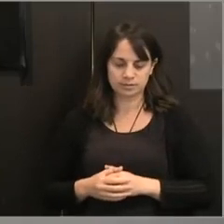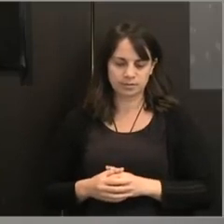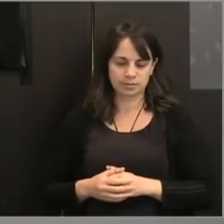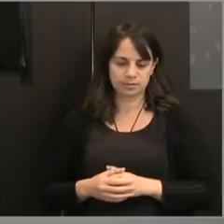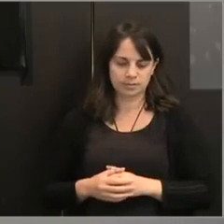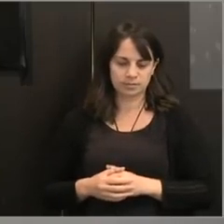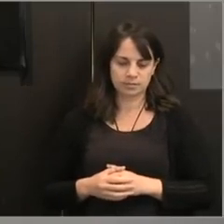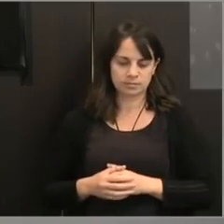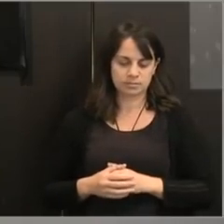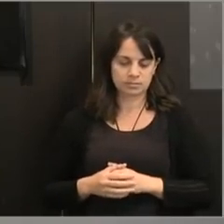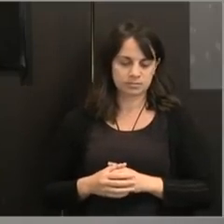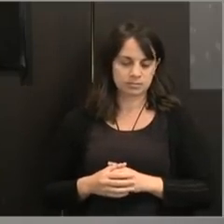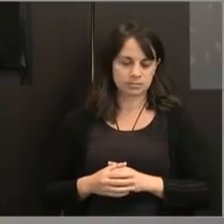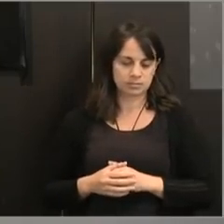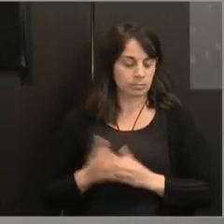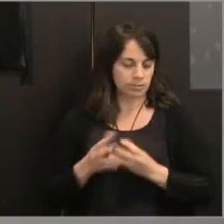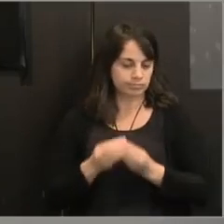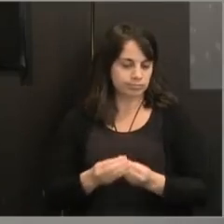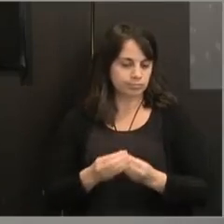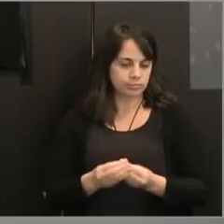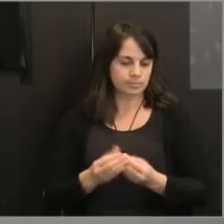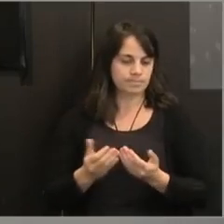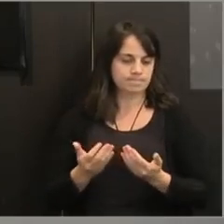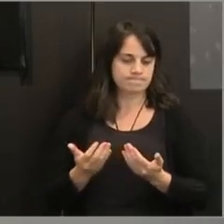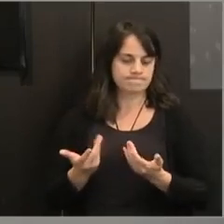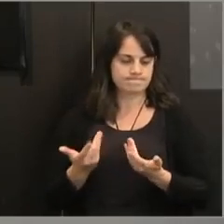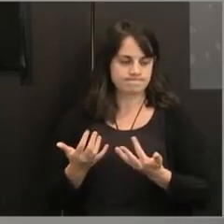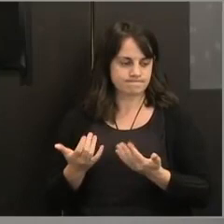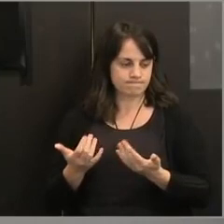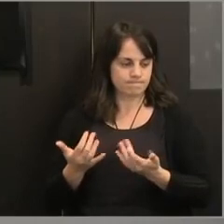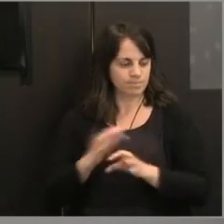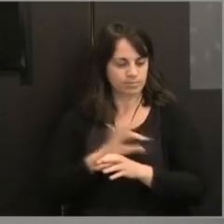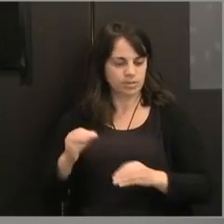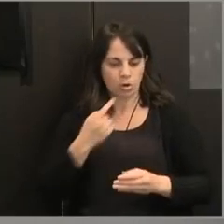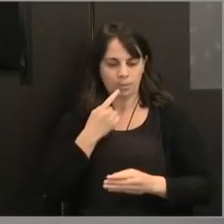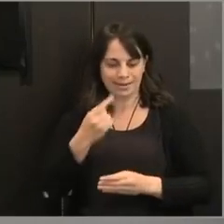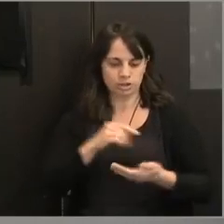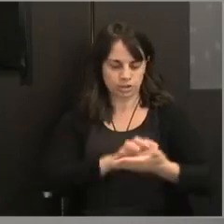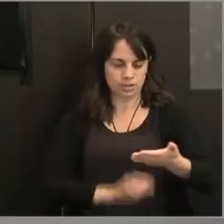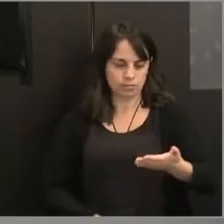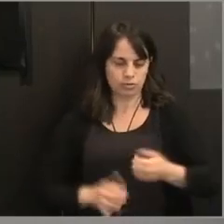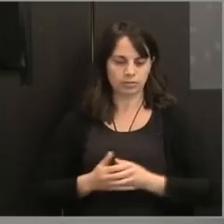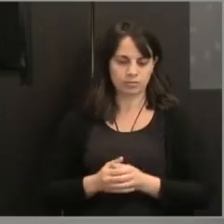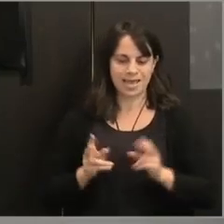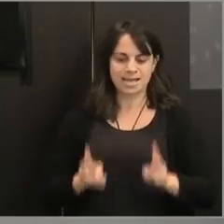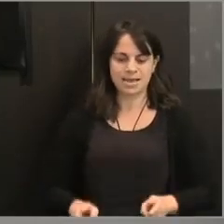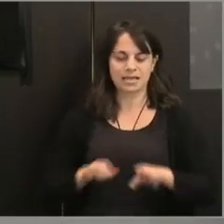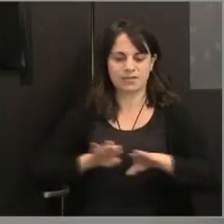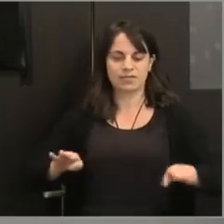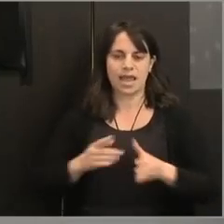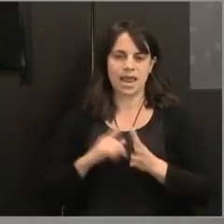It may be helpful to refer the Commission, although that's not mentioned in the brief, to the Native Land Act